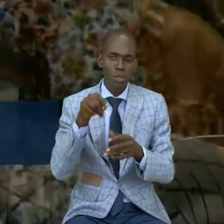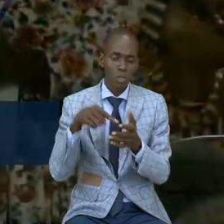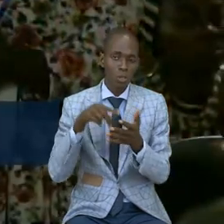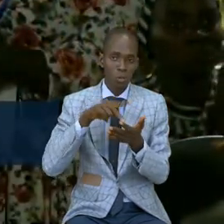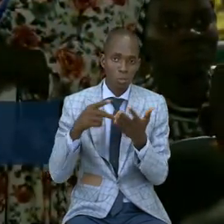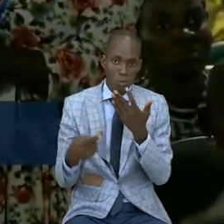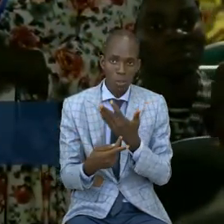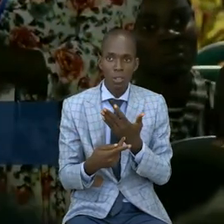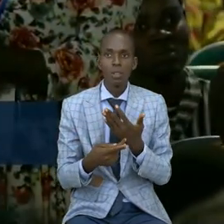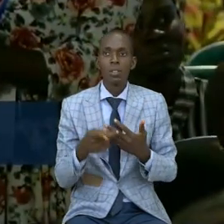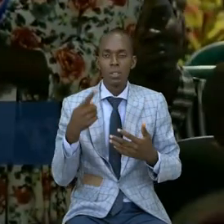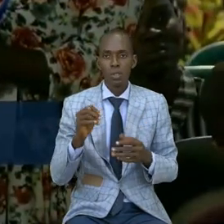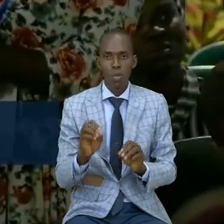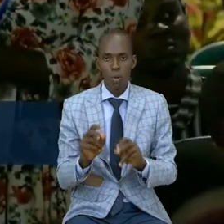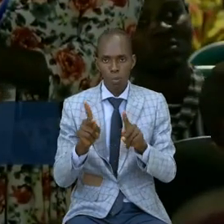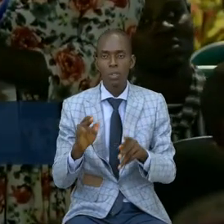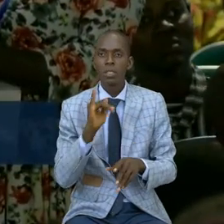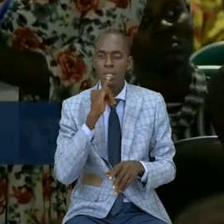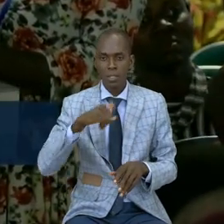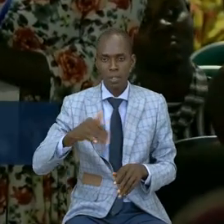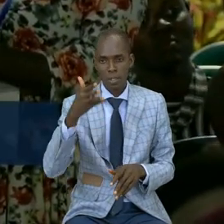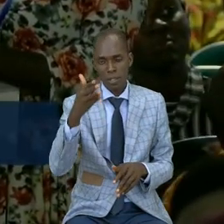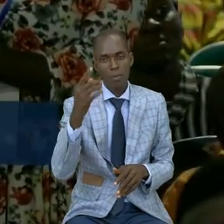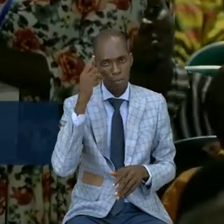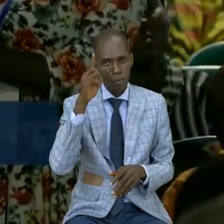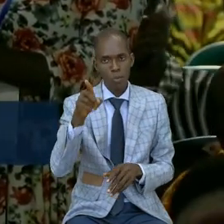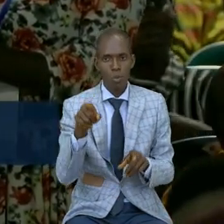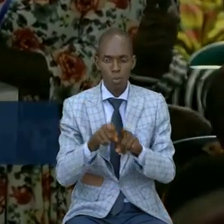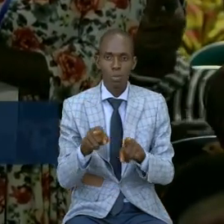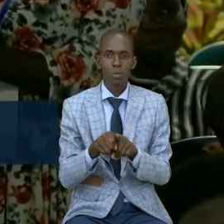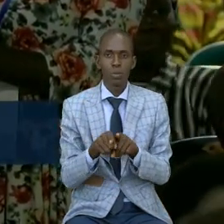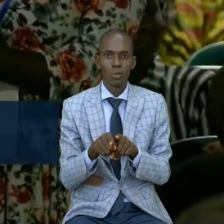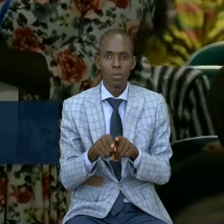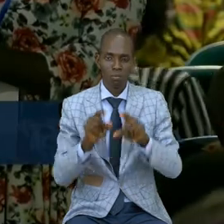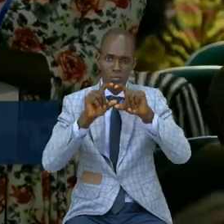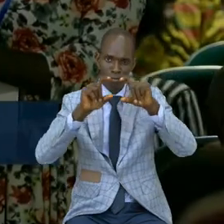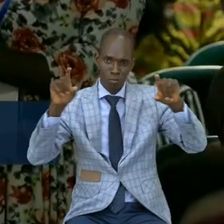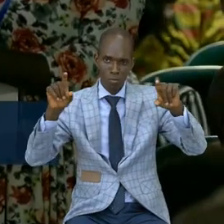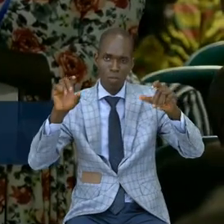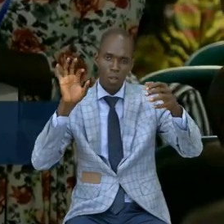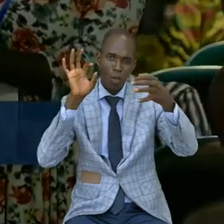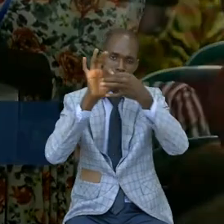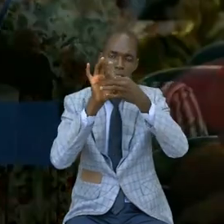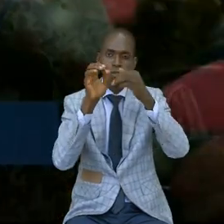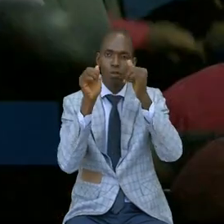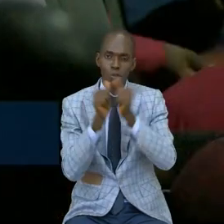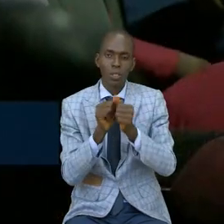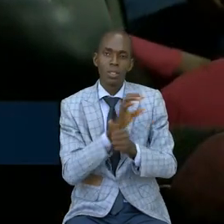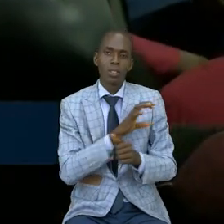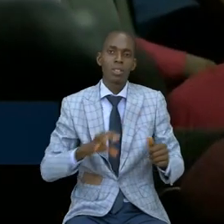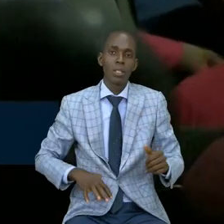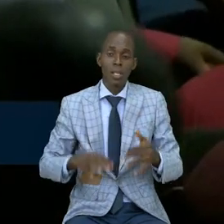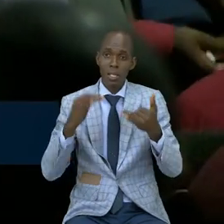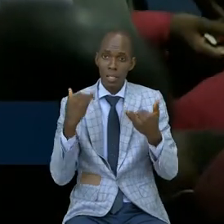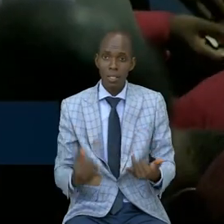opportunities they are there for you. Connect with Christ. You are a new creature. All things